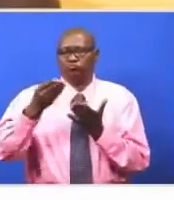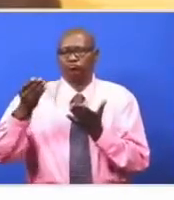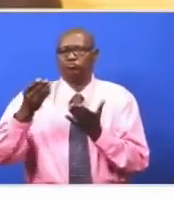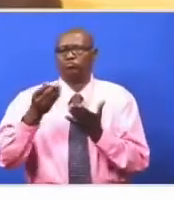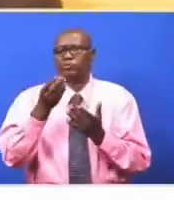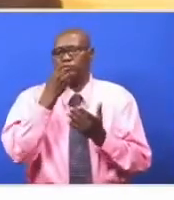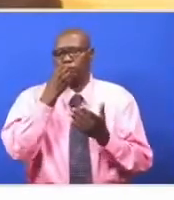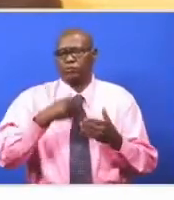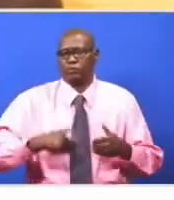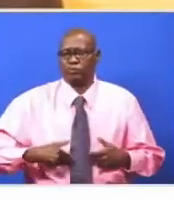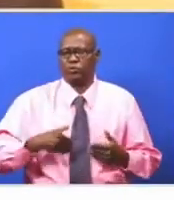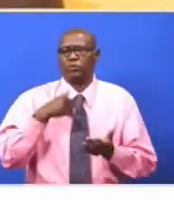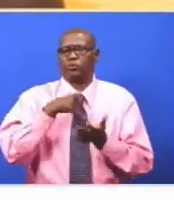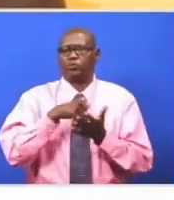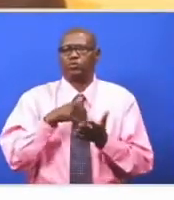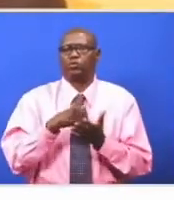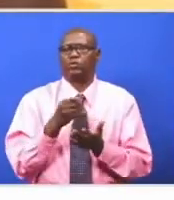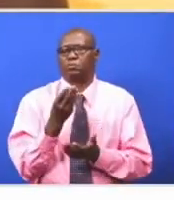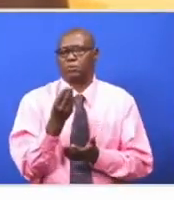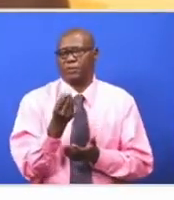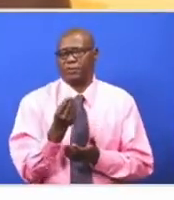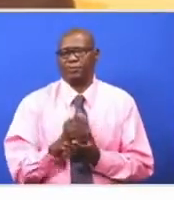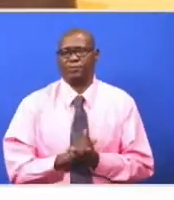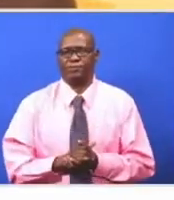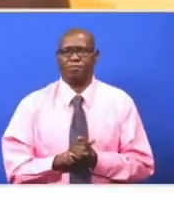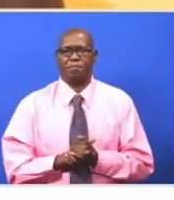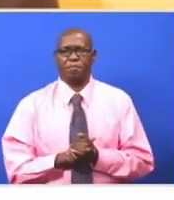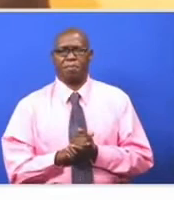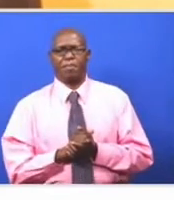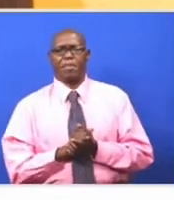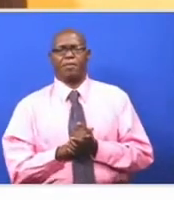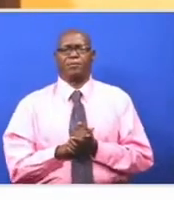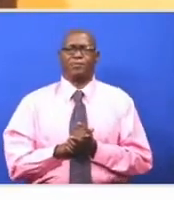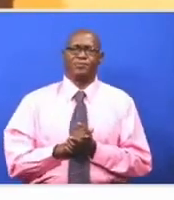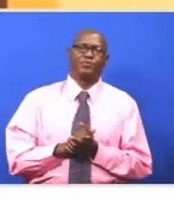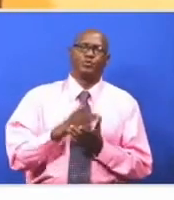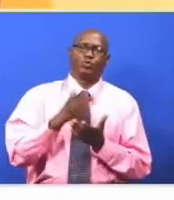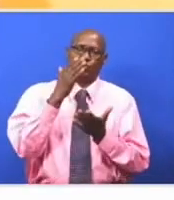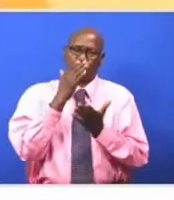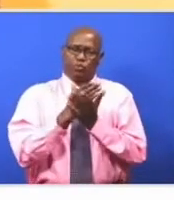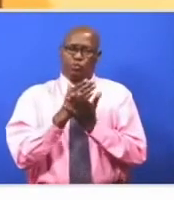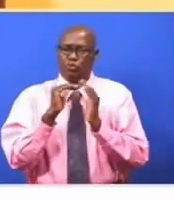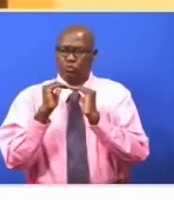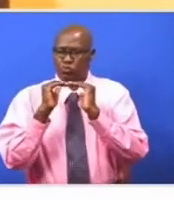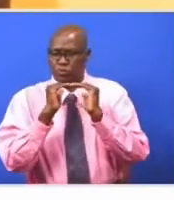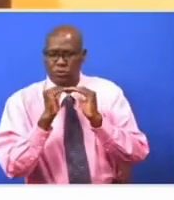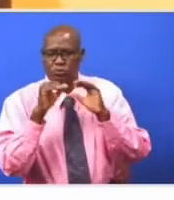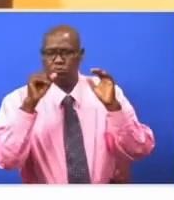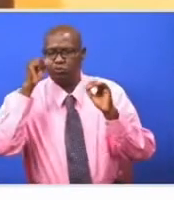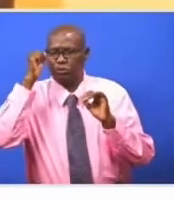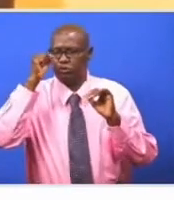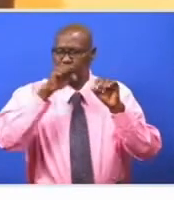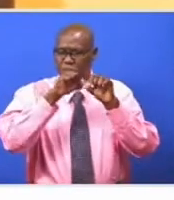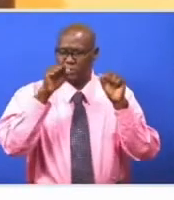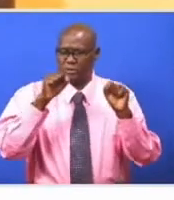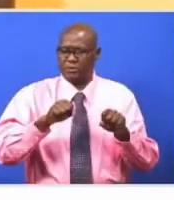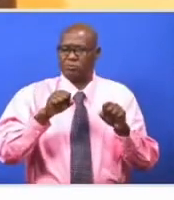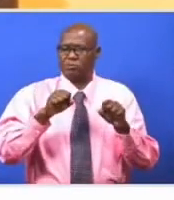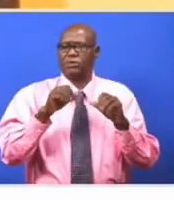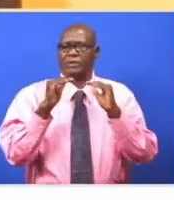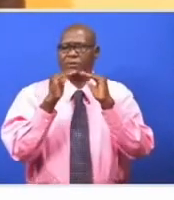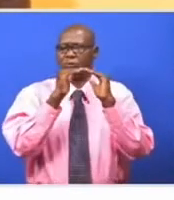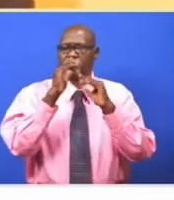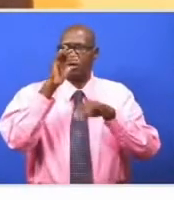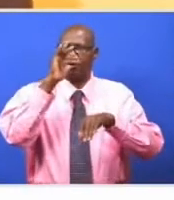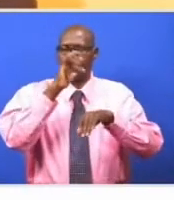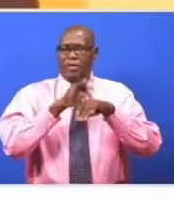food and money. Now, elections are the litmus test for a true democratic political system. Democracy is